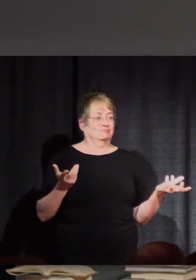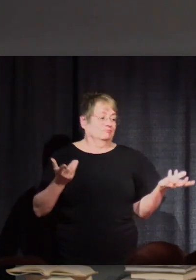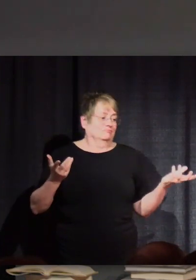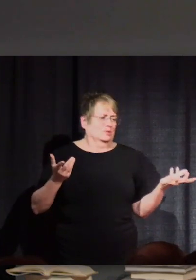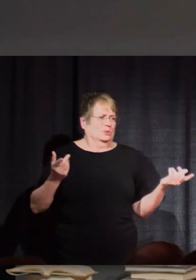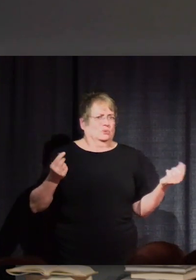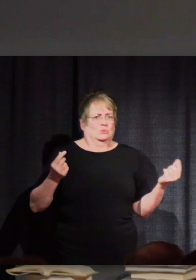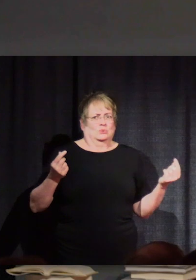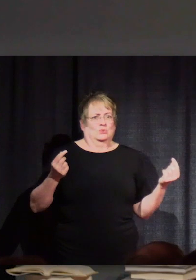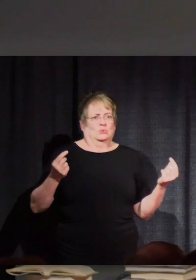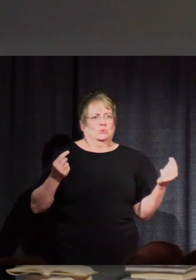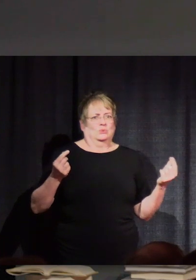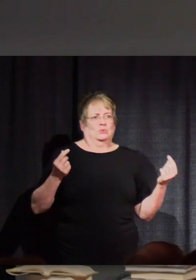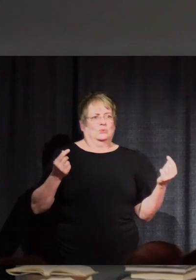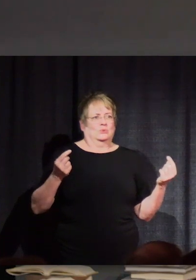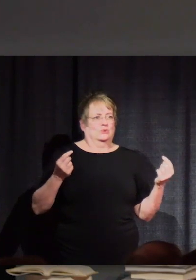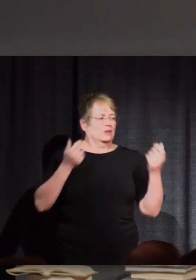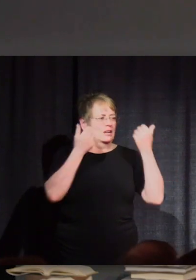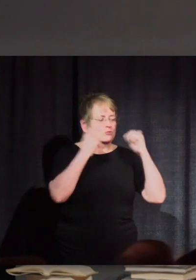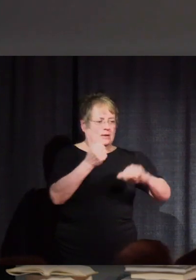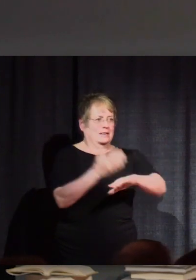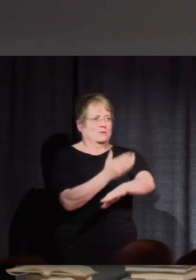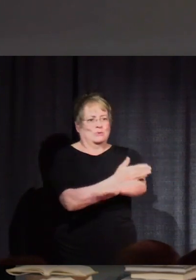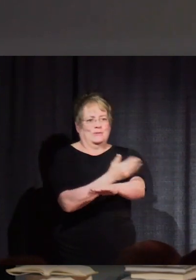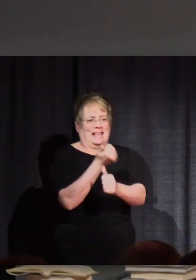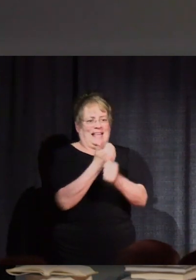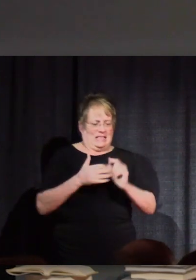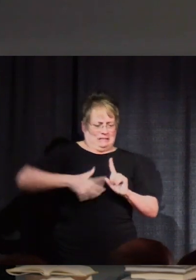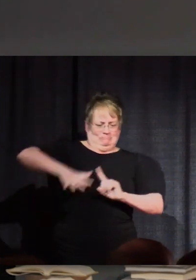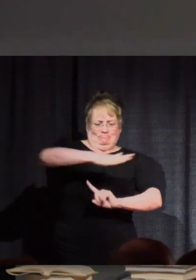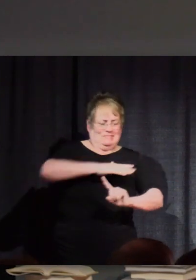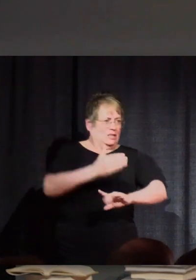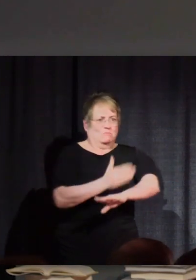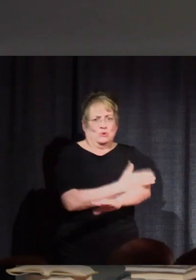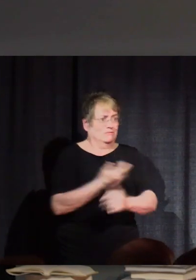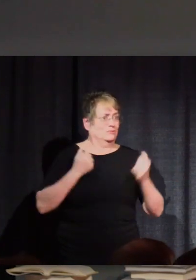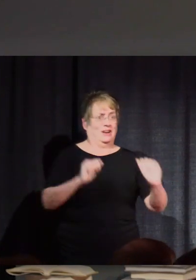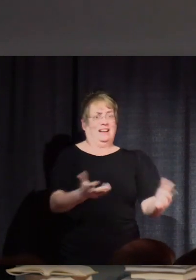did the one thing that I do best. I try to improve anything around me.